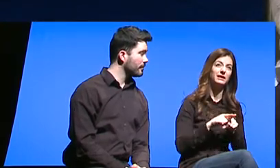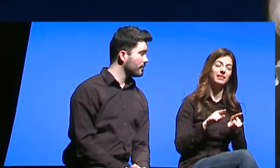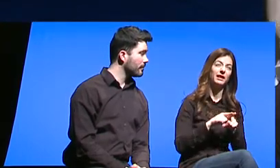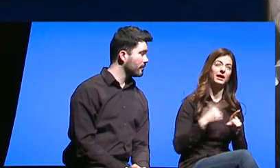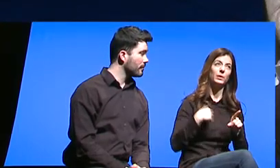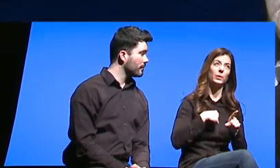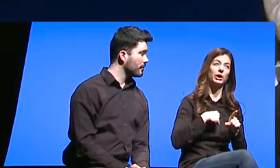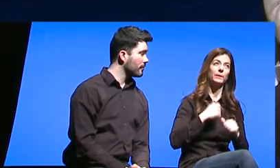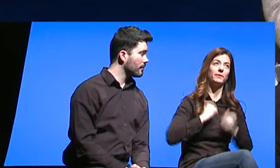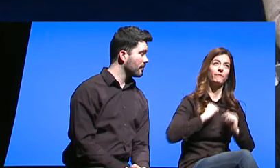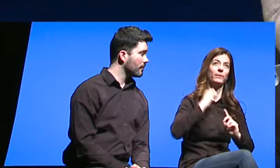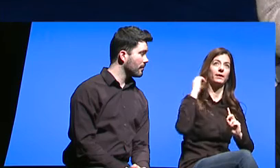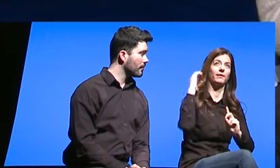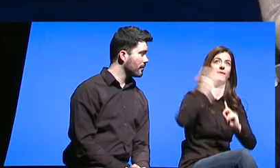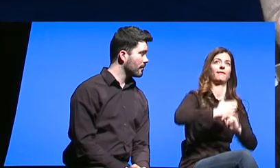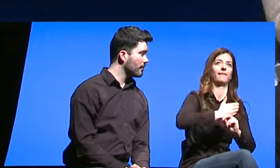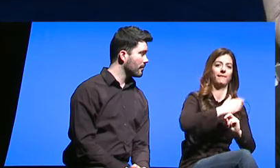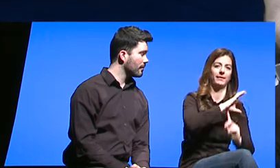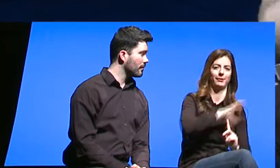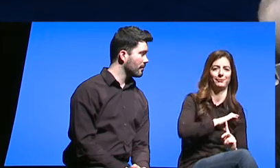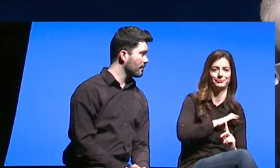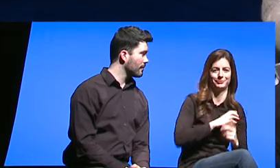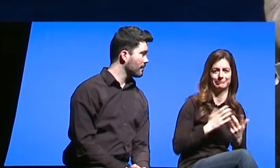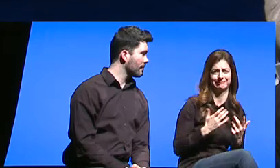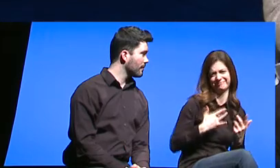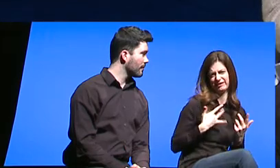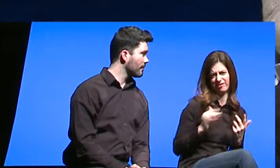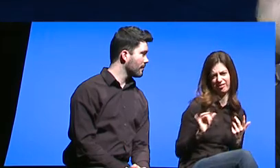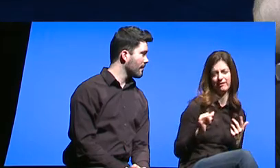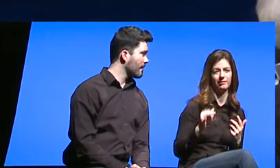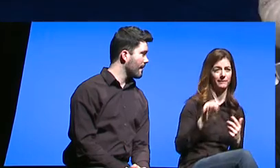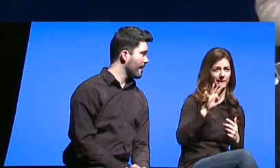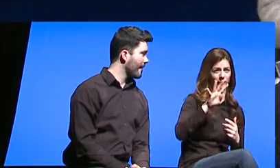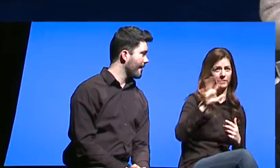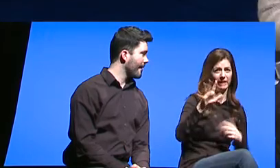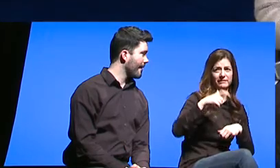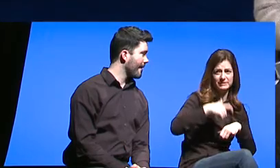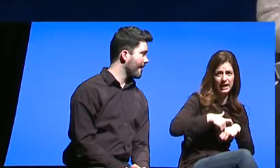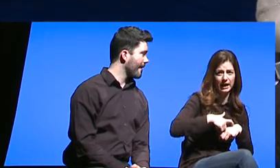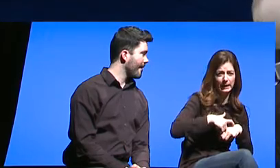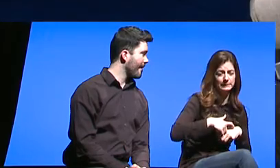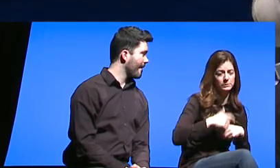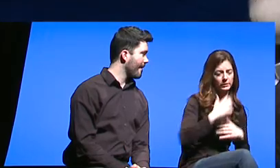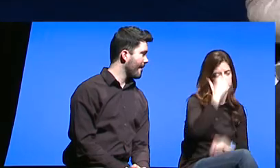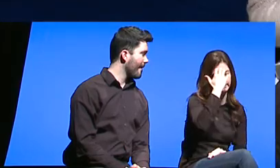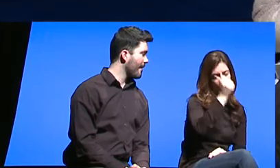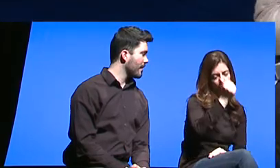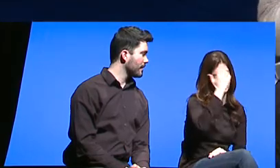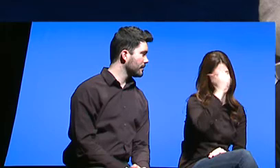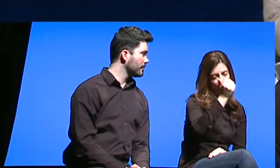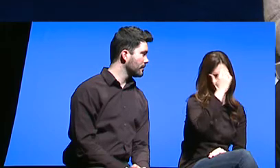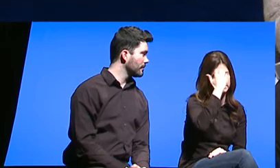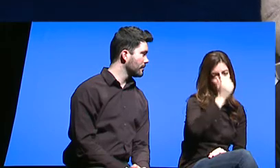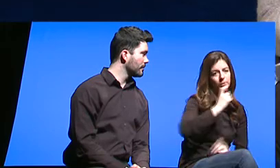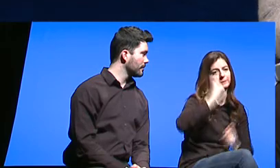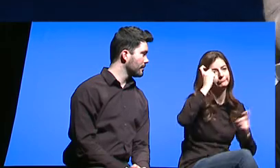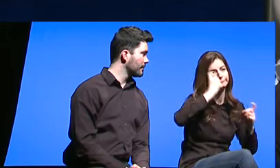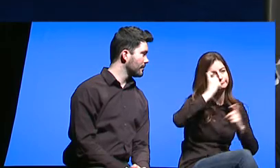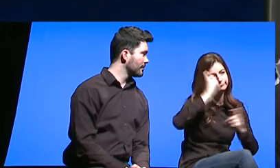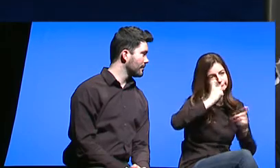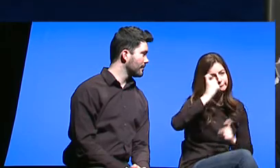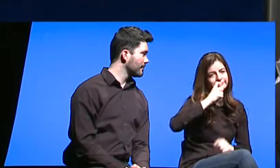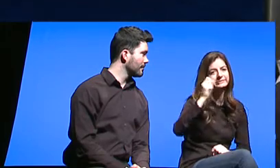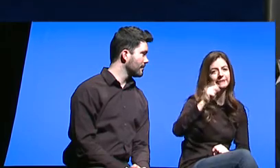characters at this point, right? Like, 45 performances in, like, these are memorized lines. We are doing certain facial expressions. We